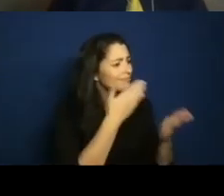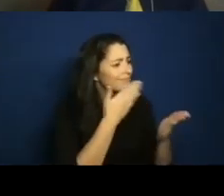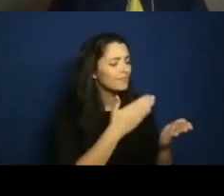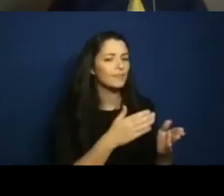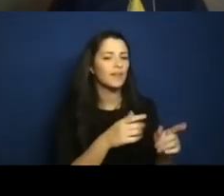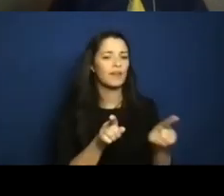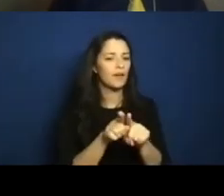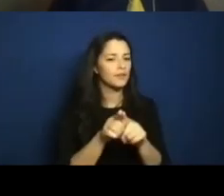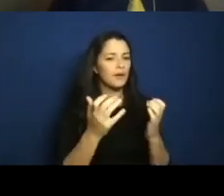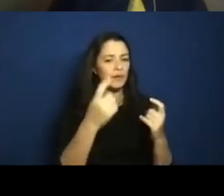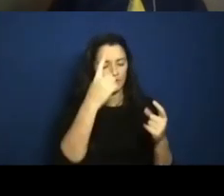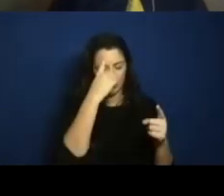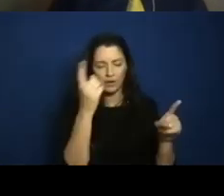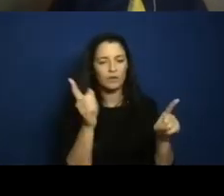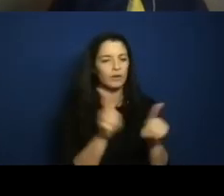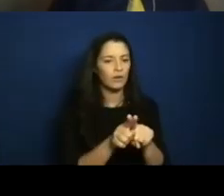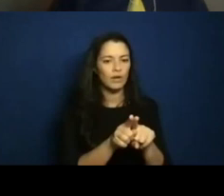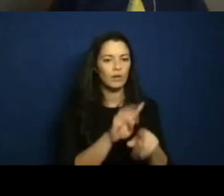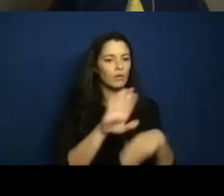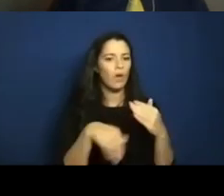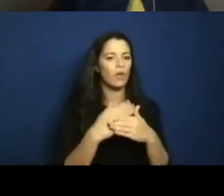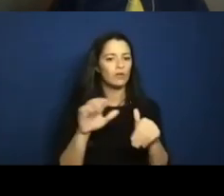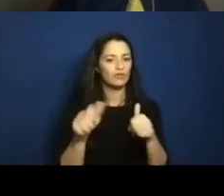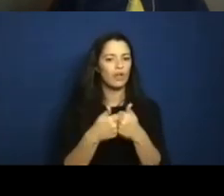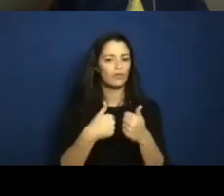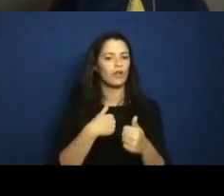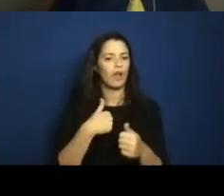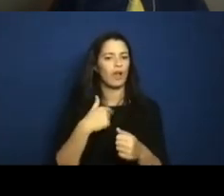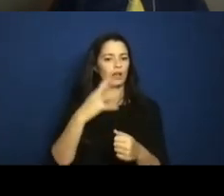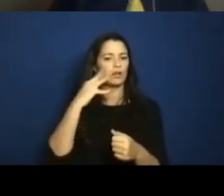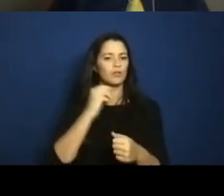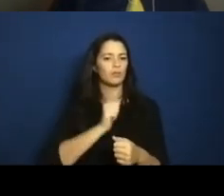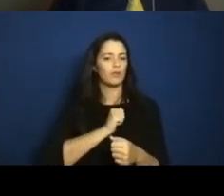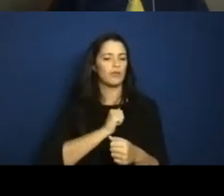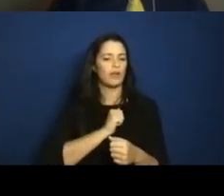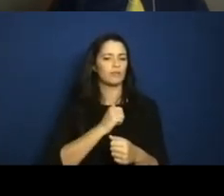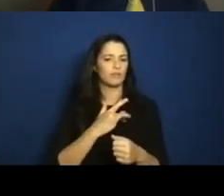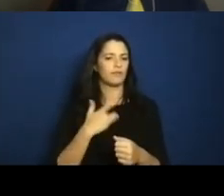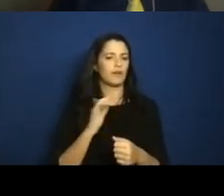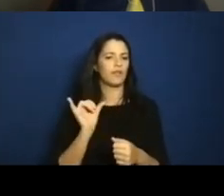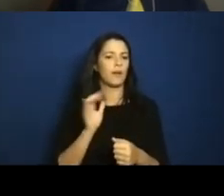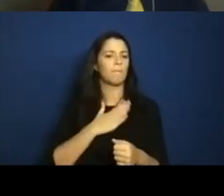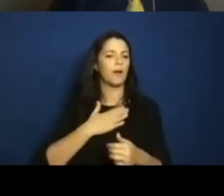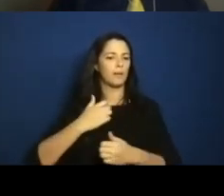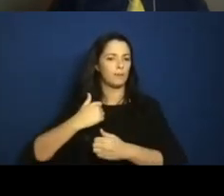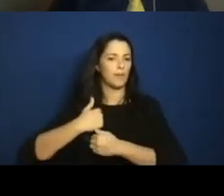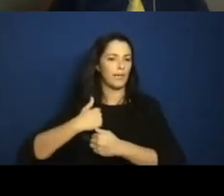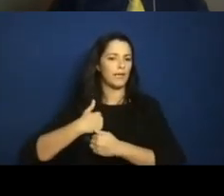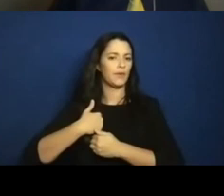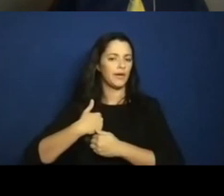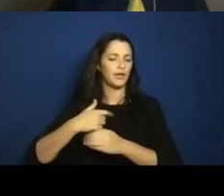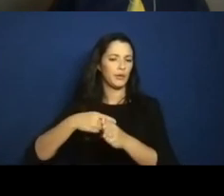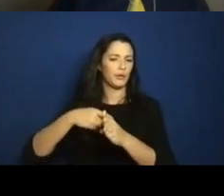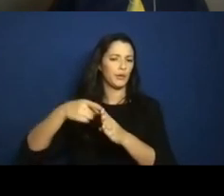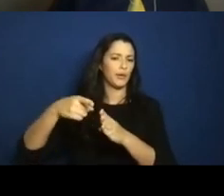that with all the challenges that I did face, I feel that my military career, the time